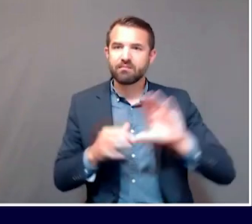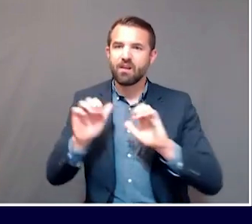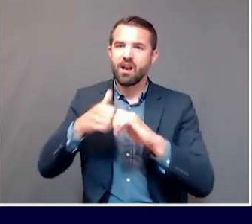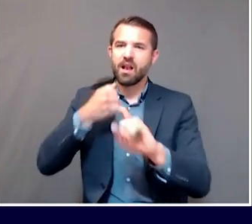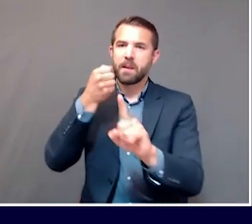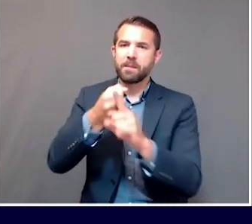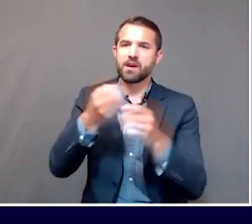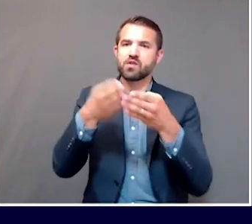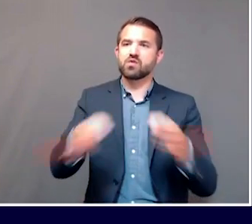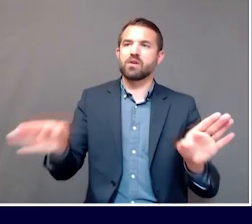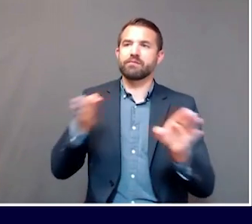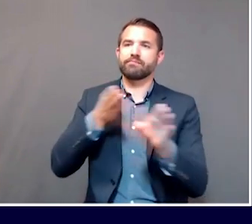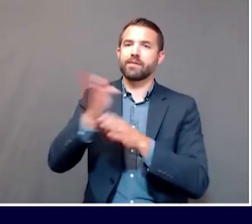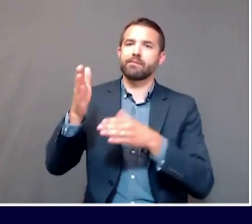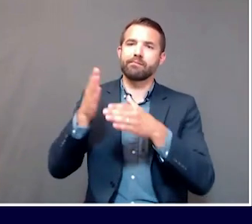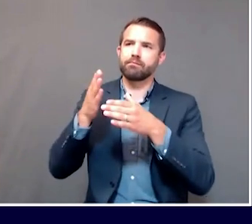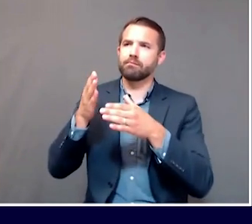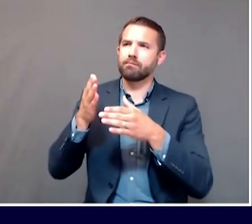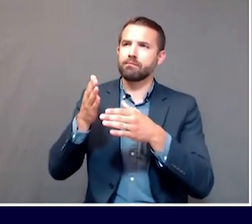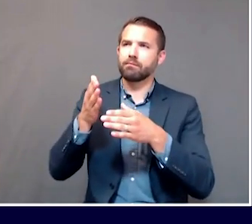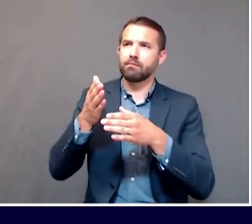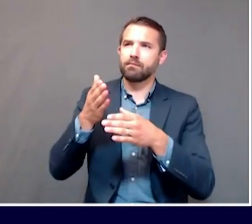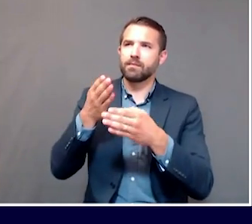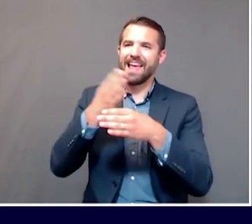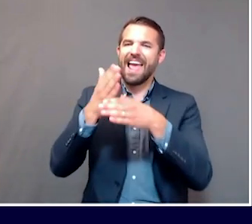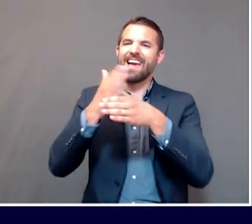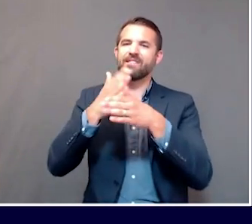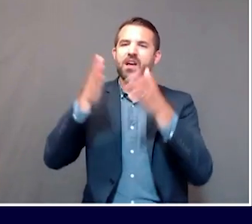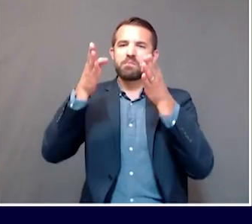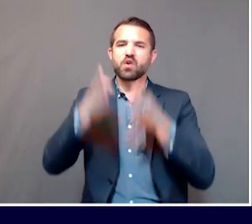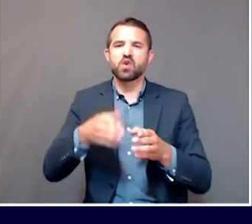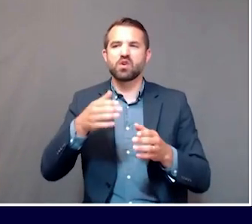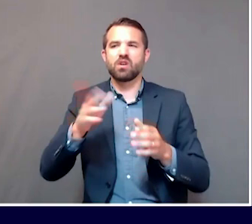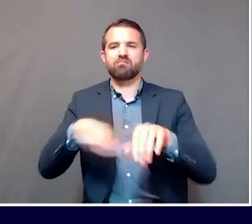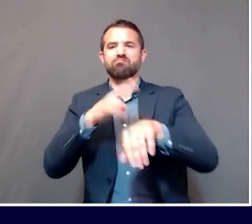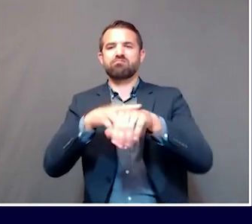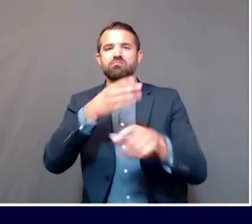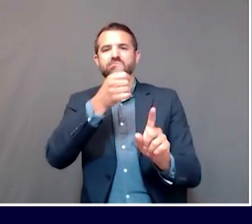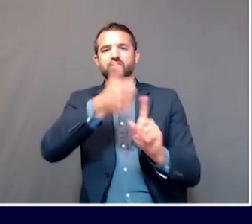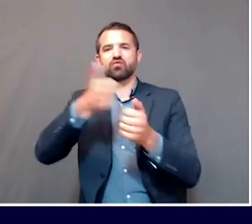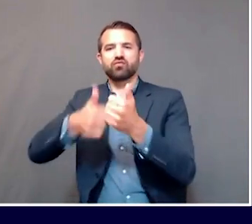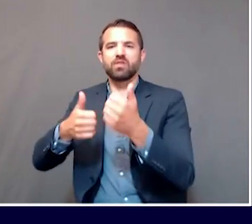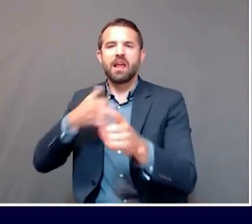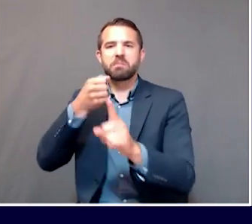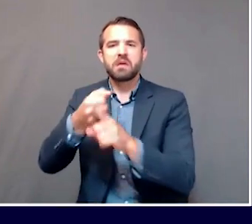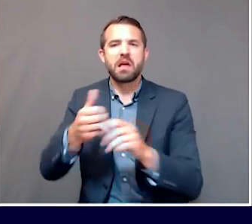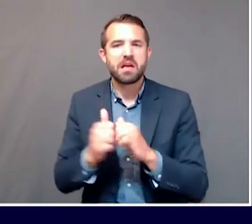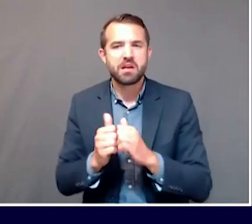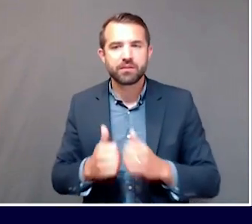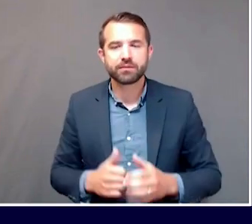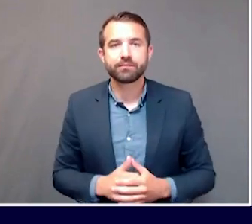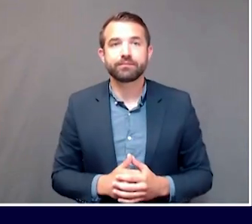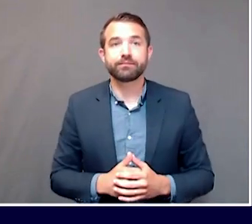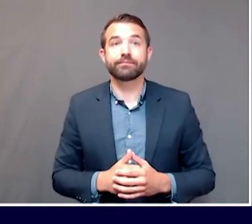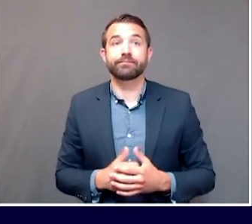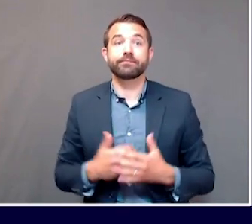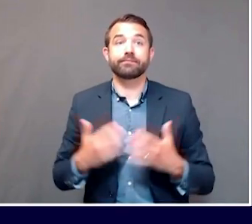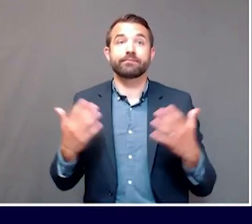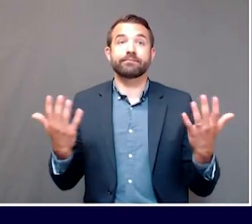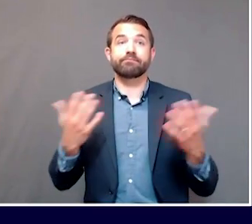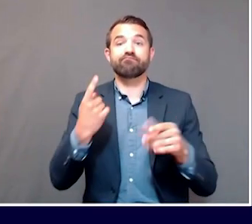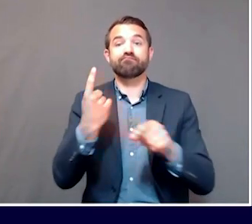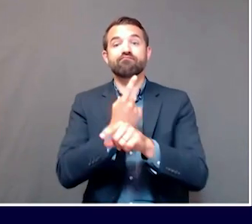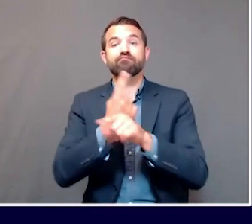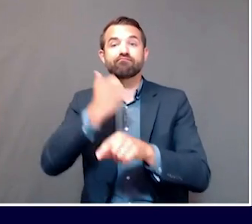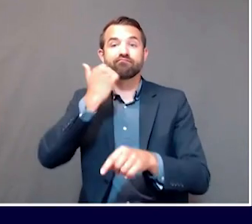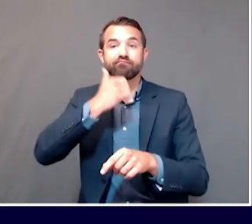Sure. I think Jeanne and I can obviously take that. Yeah, the average citizen and the average visitor wants to know